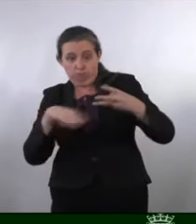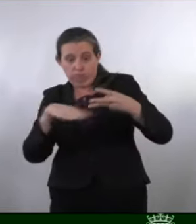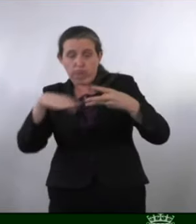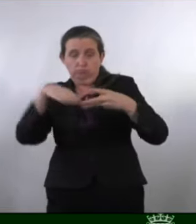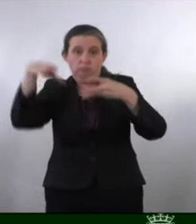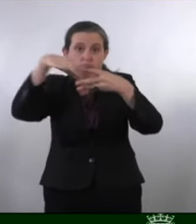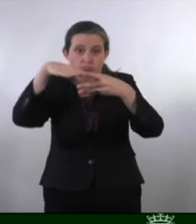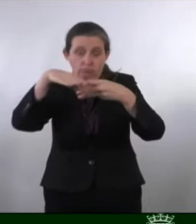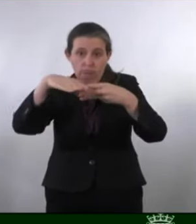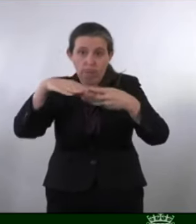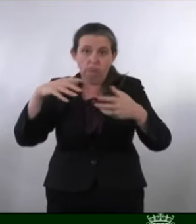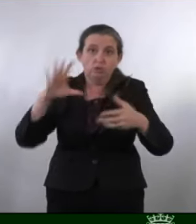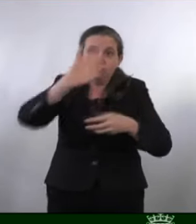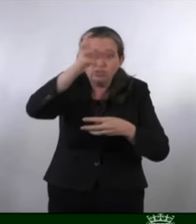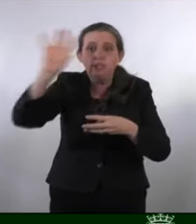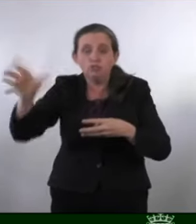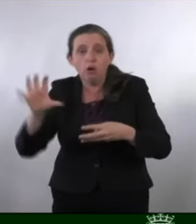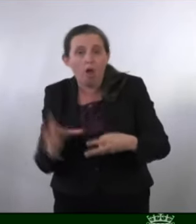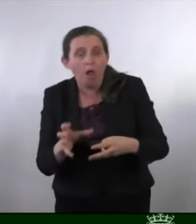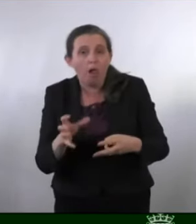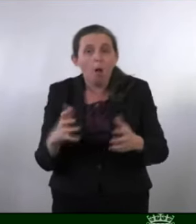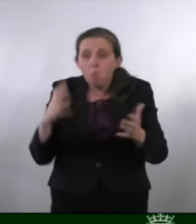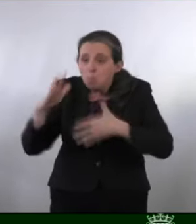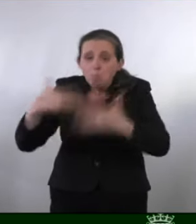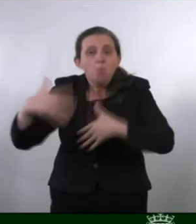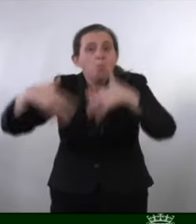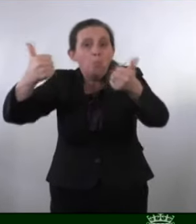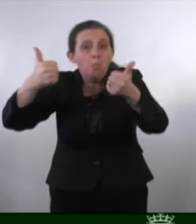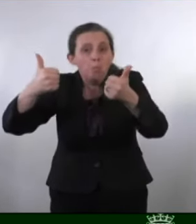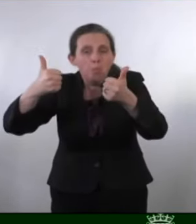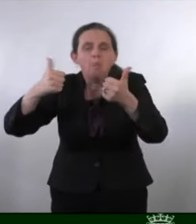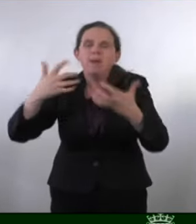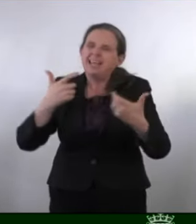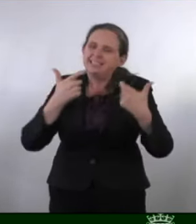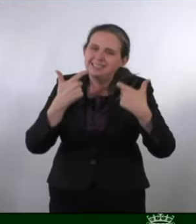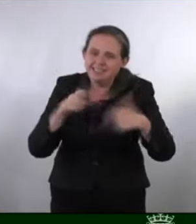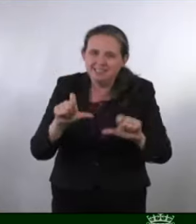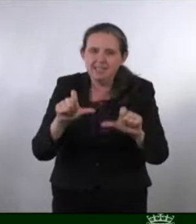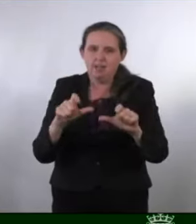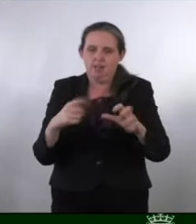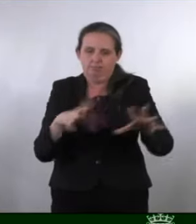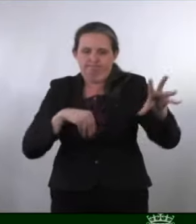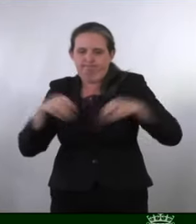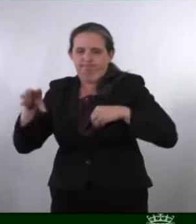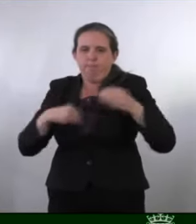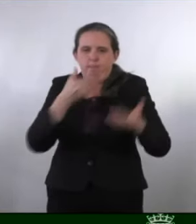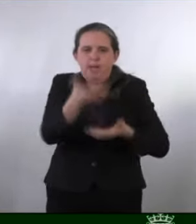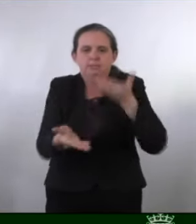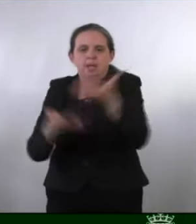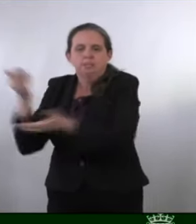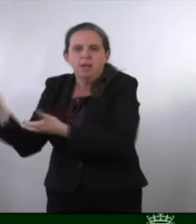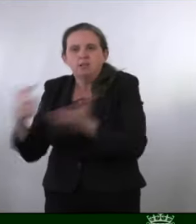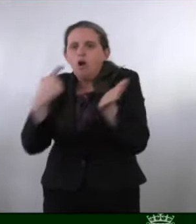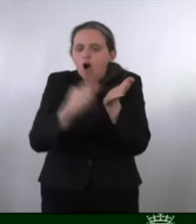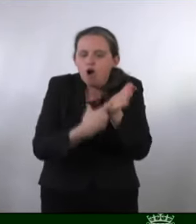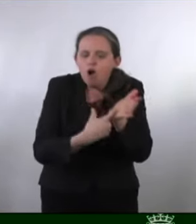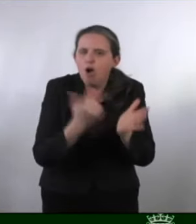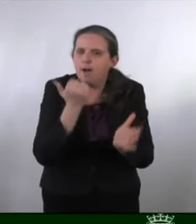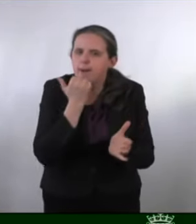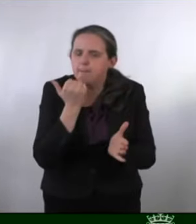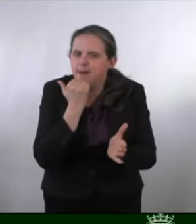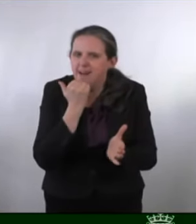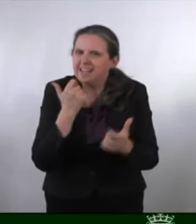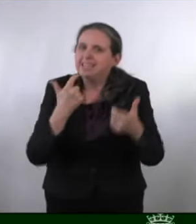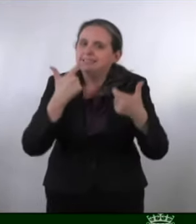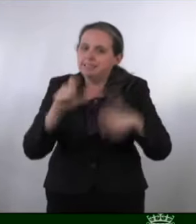number, they were not quite enough to reduce it below 1. So the scientific advice, I'm